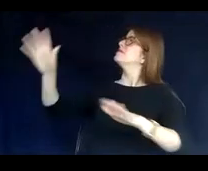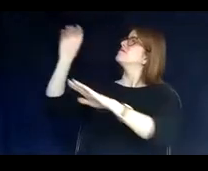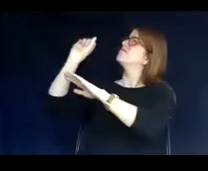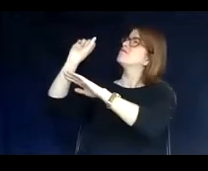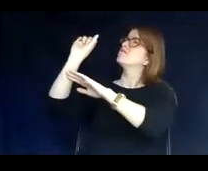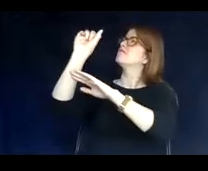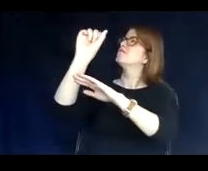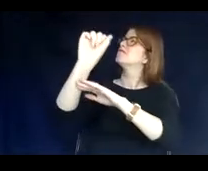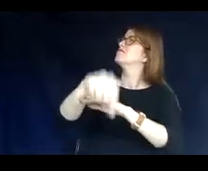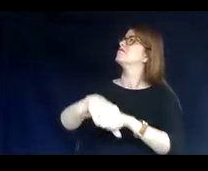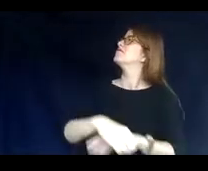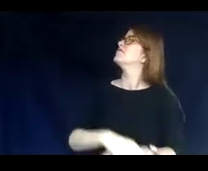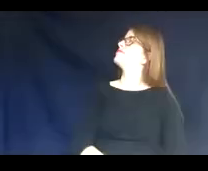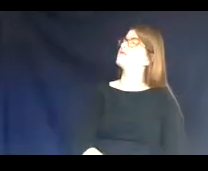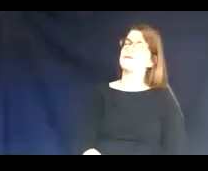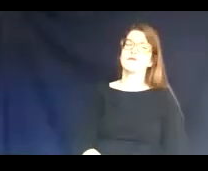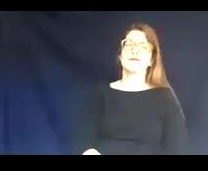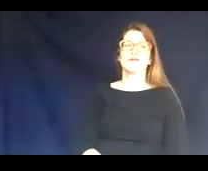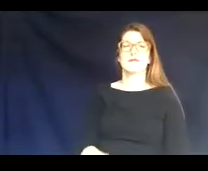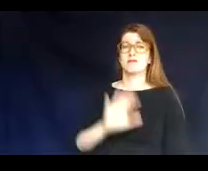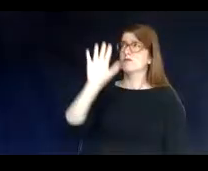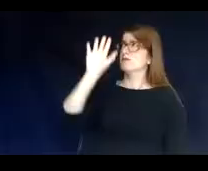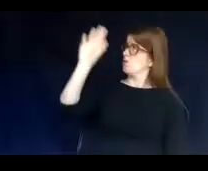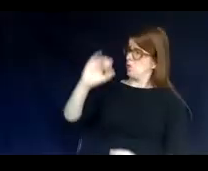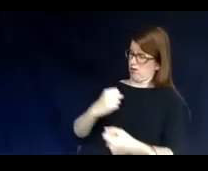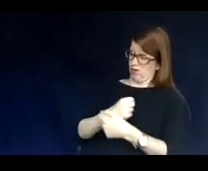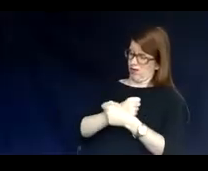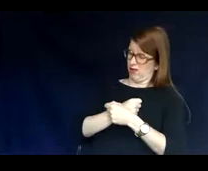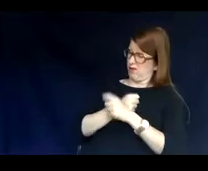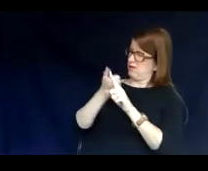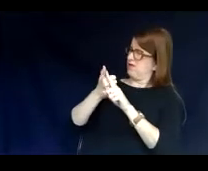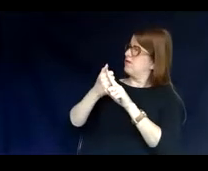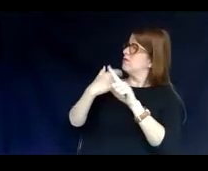my war. Your love becomes my